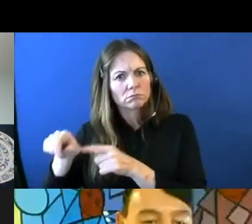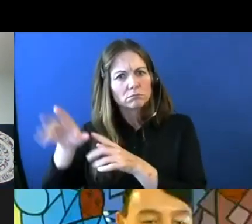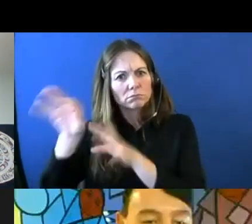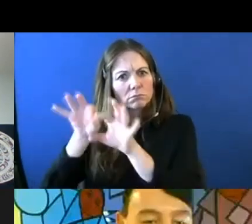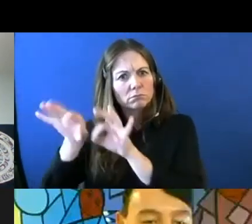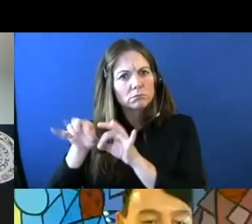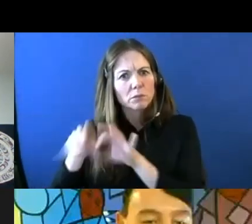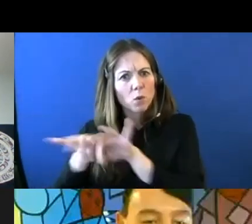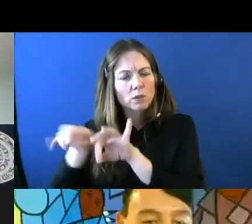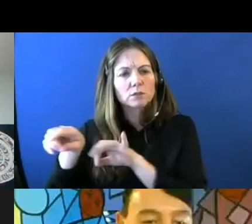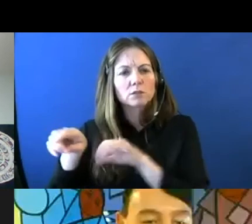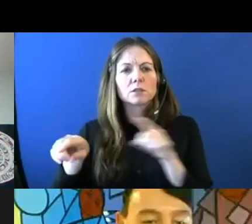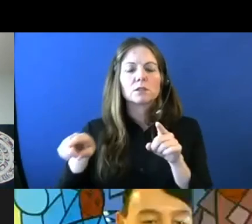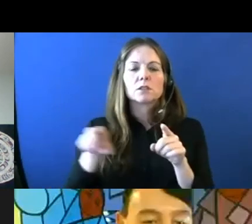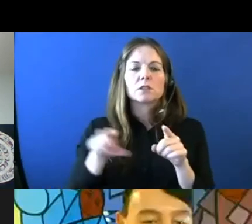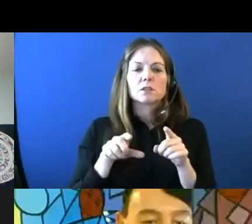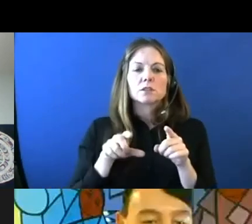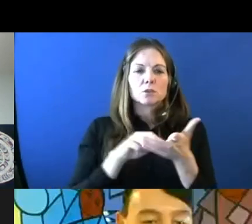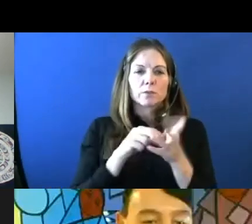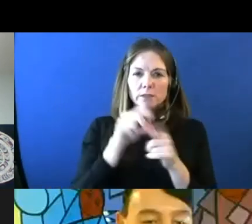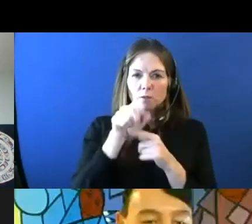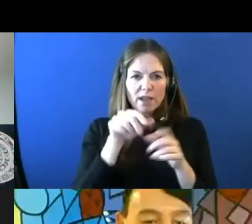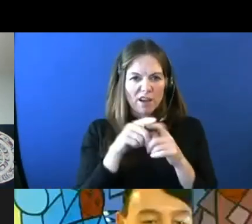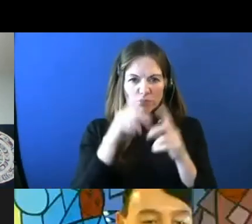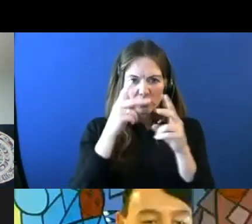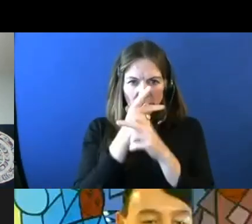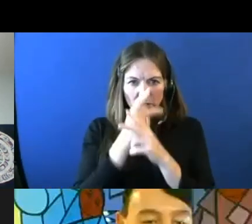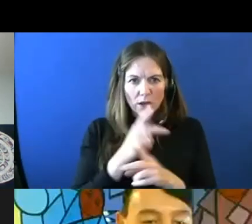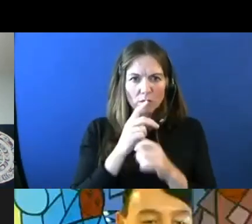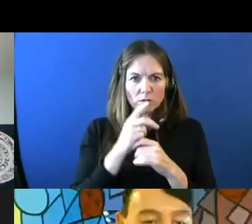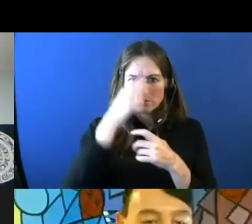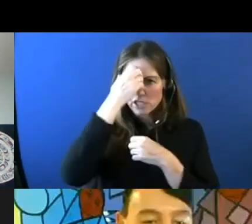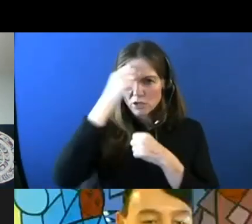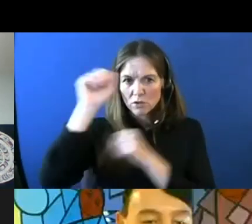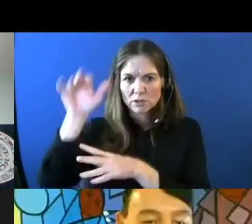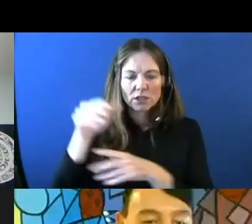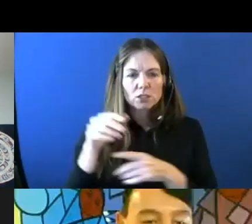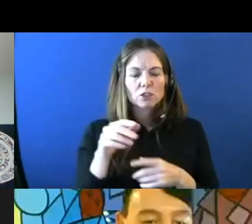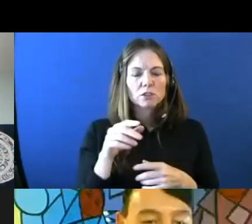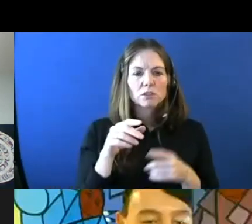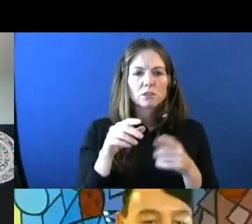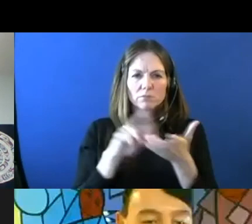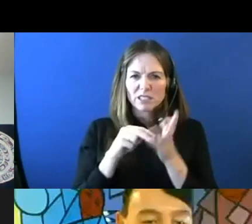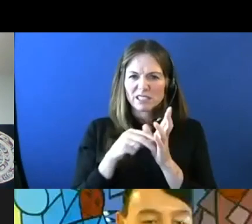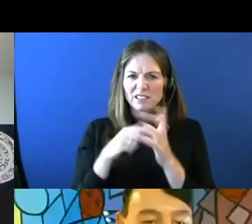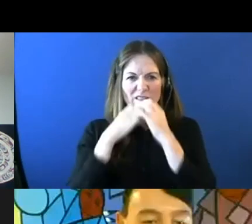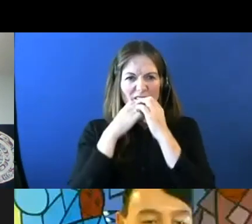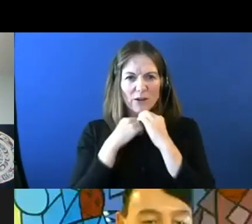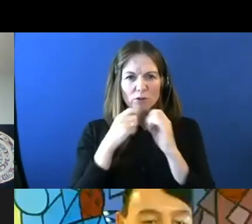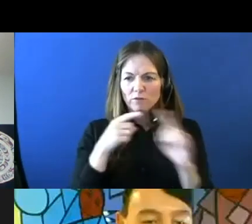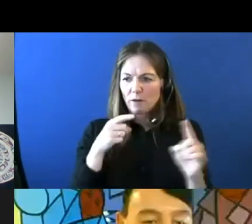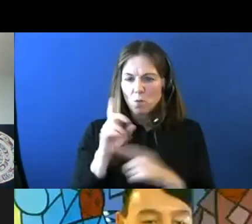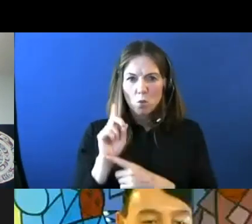these decolonizing approaches and shifts to research is some of the things are how we value